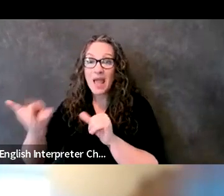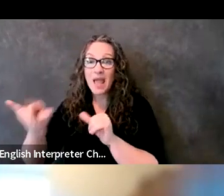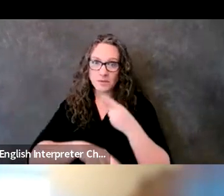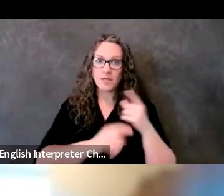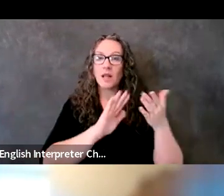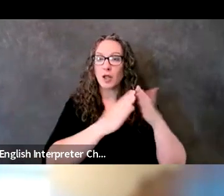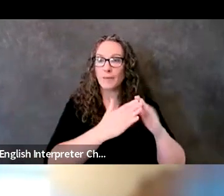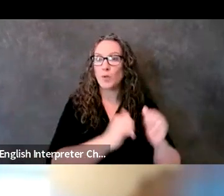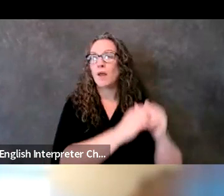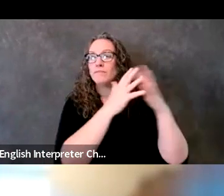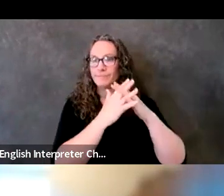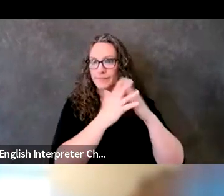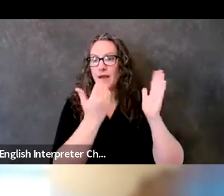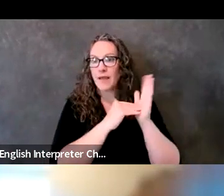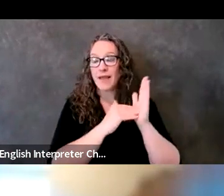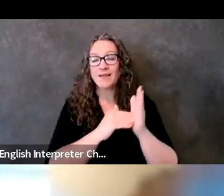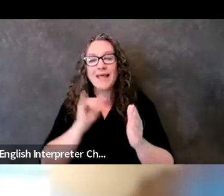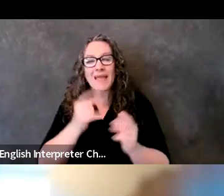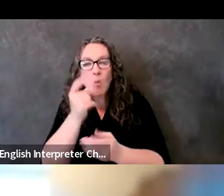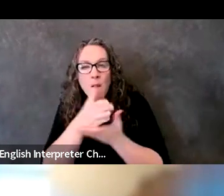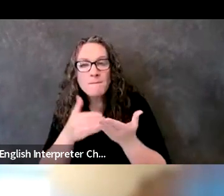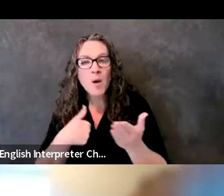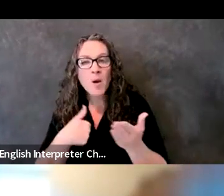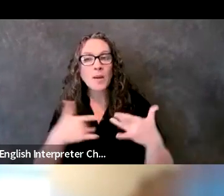we should pay a lot of attention to.